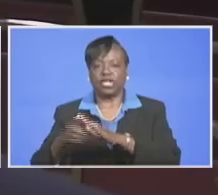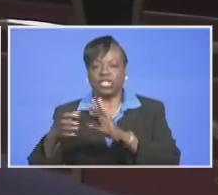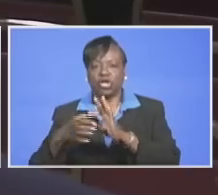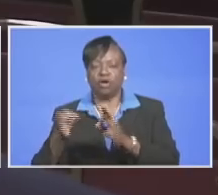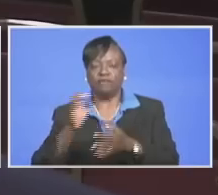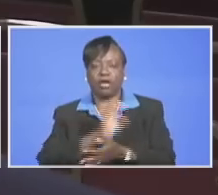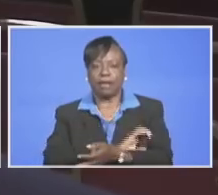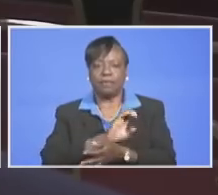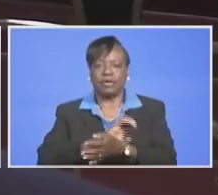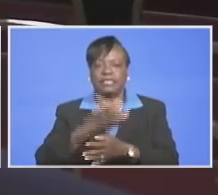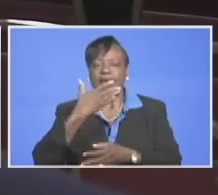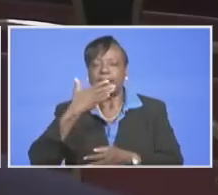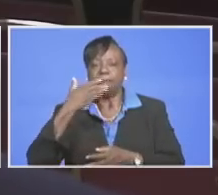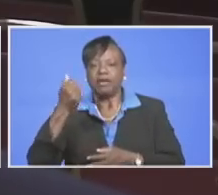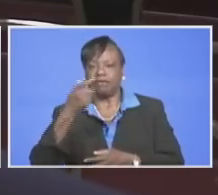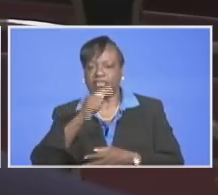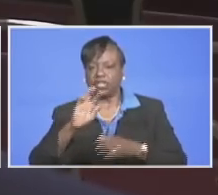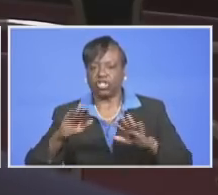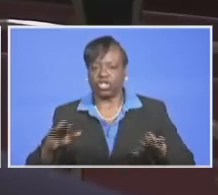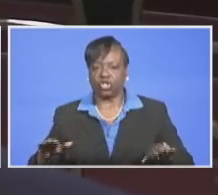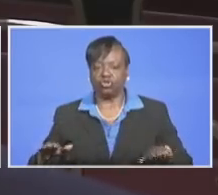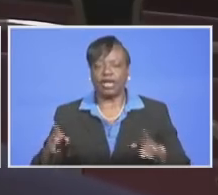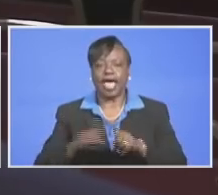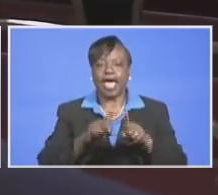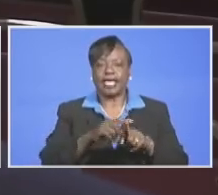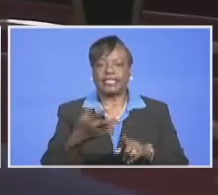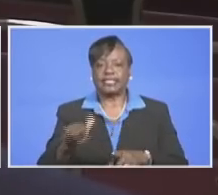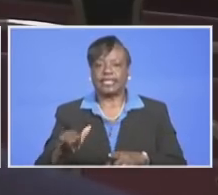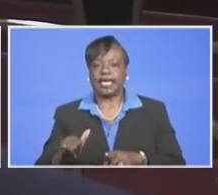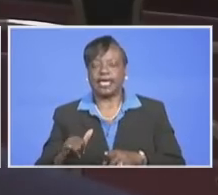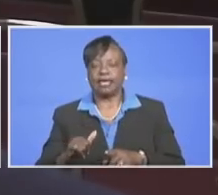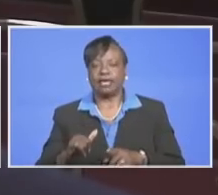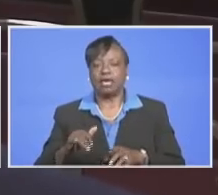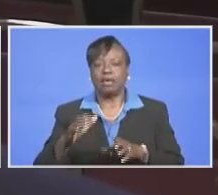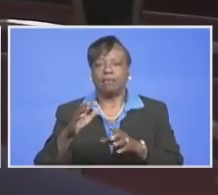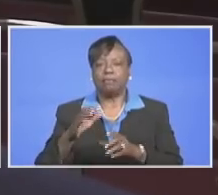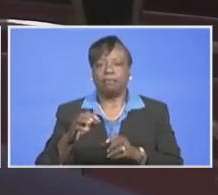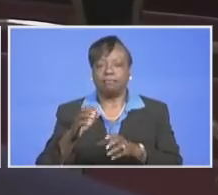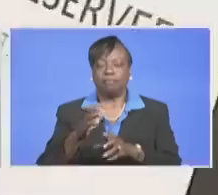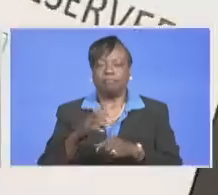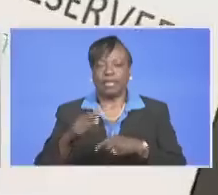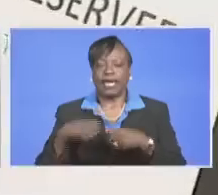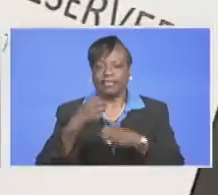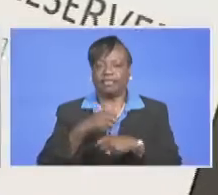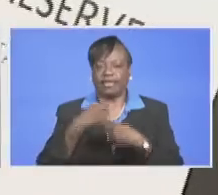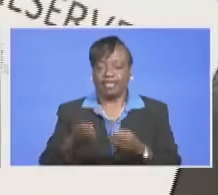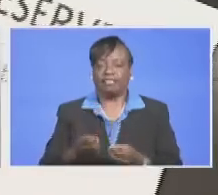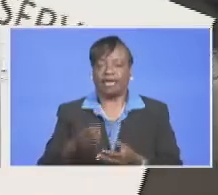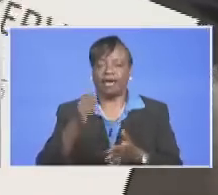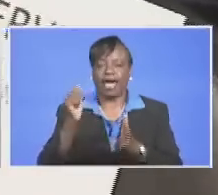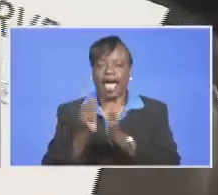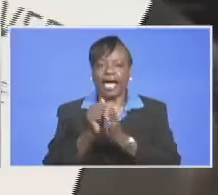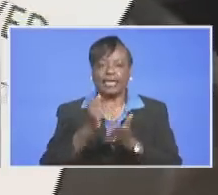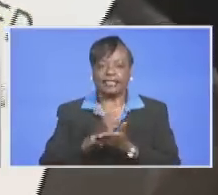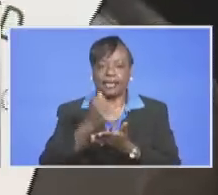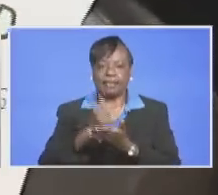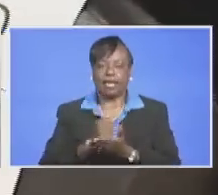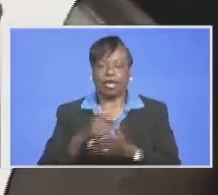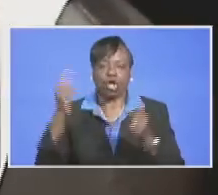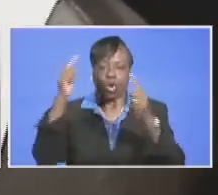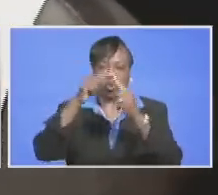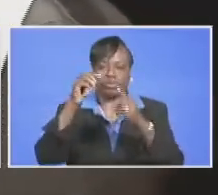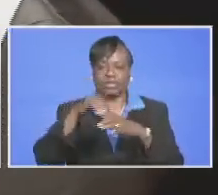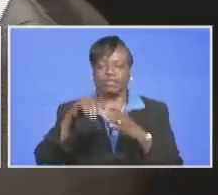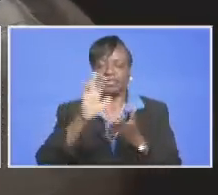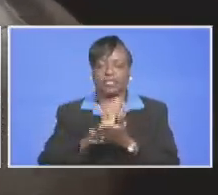bettering the children as they proceed further in school to their academic goals. A few of the students receiving the